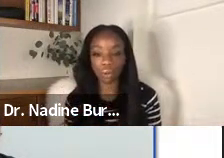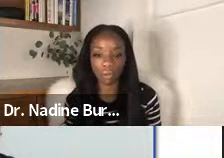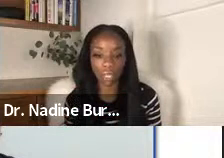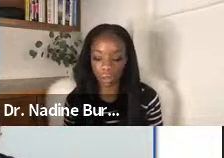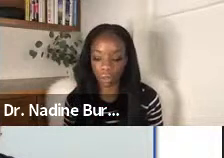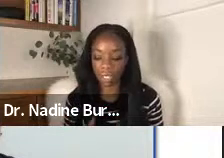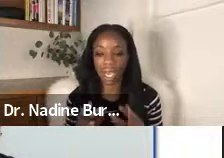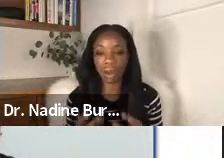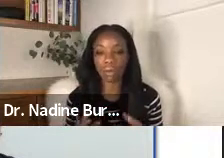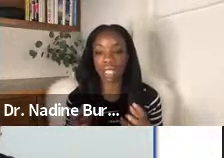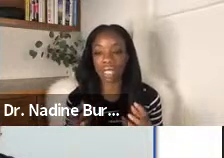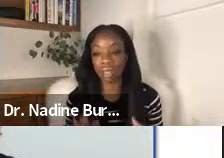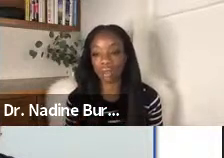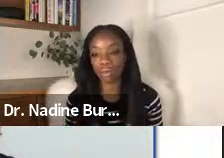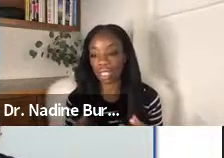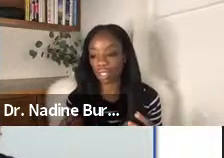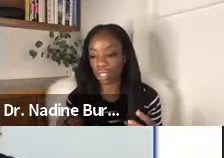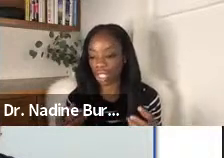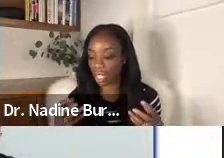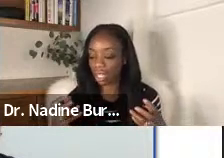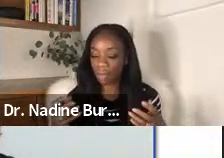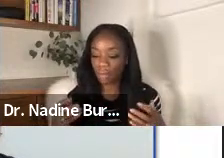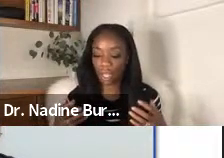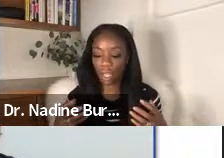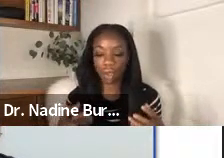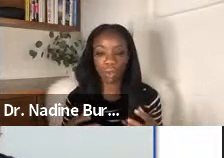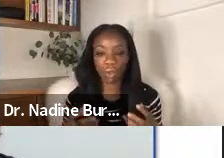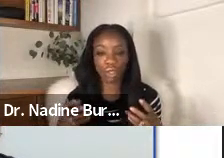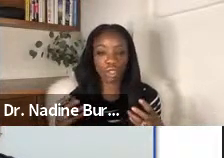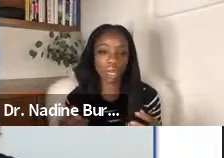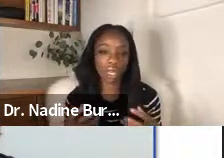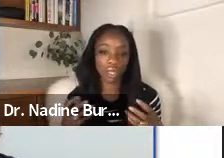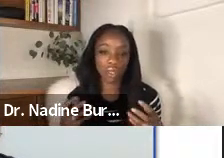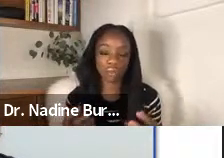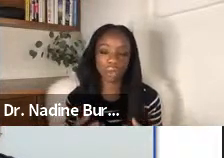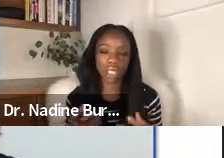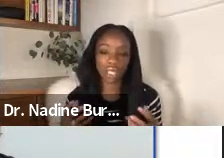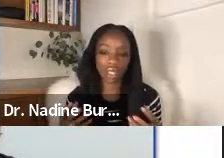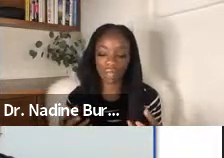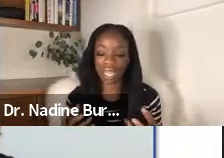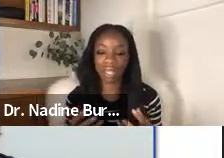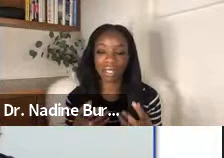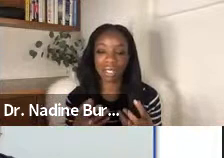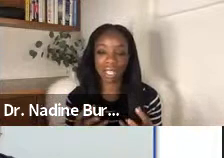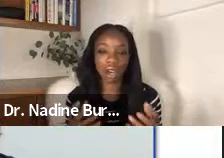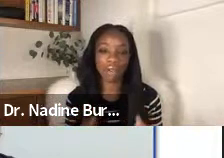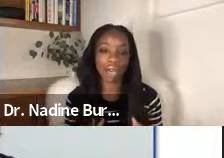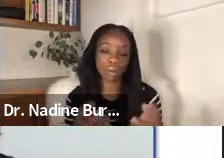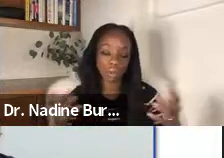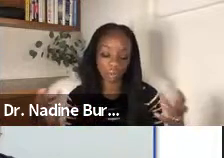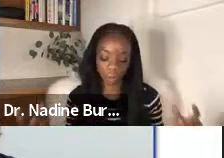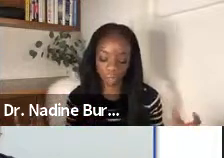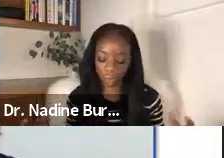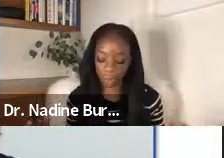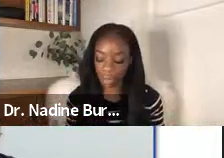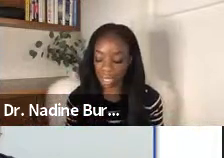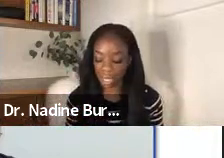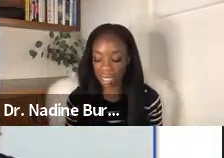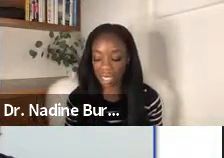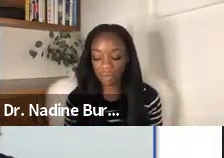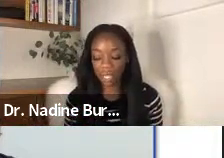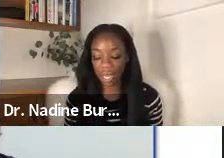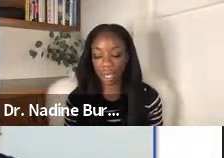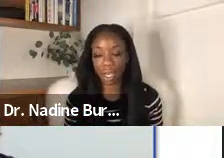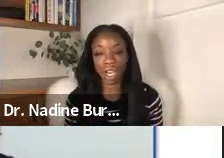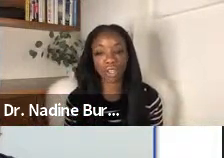the motivators and how we leverage the strength and the voice and the vitality of our diverse